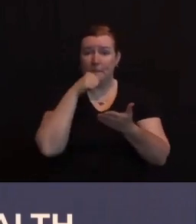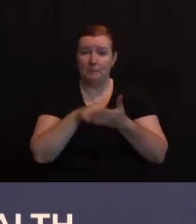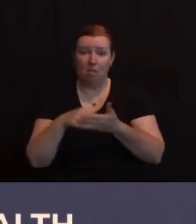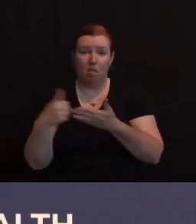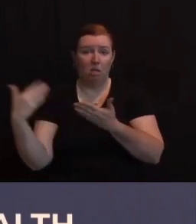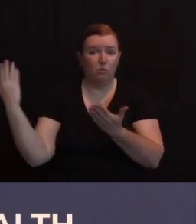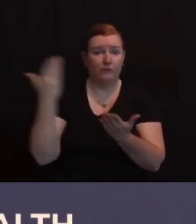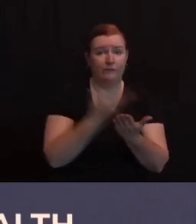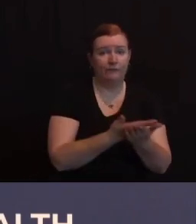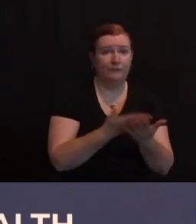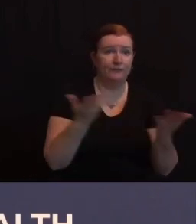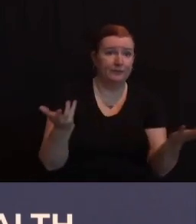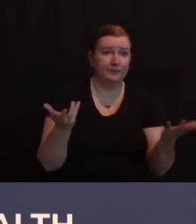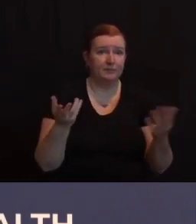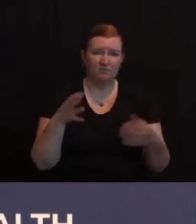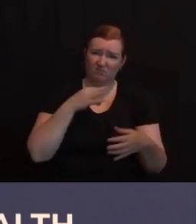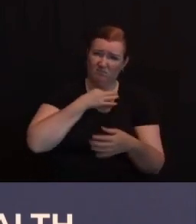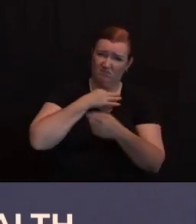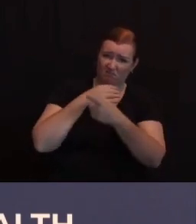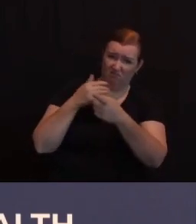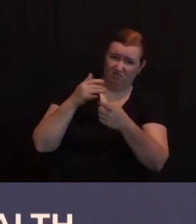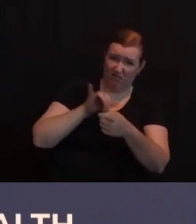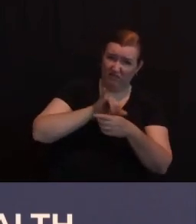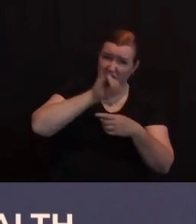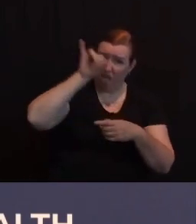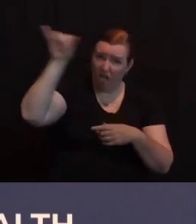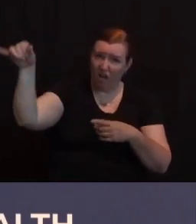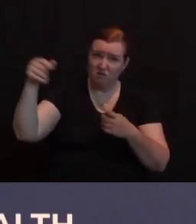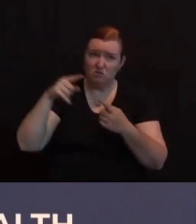plan to go to Milwaukee for the convention?